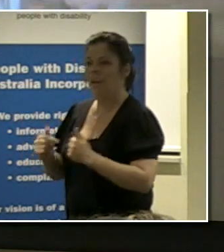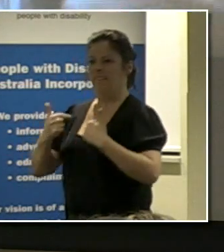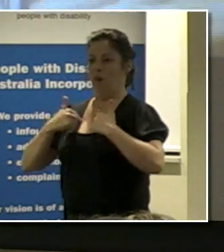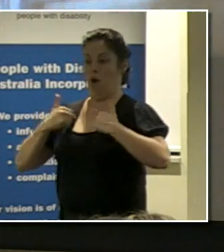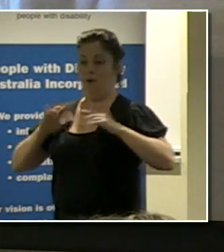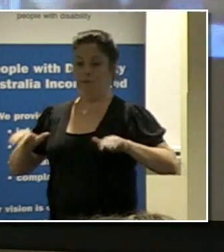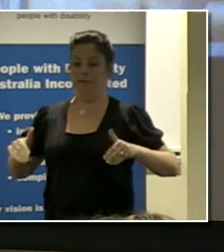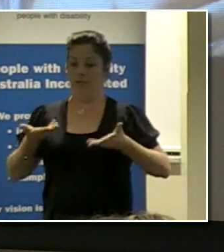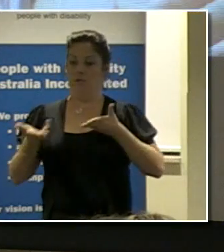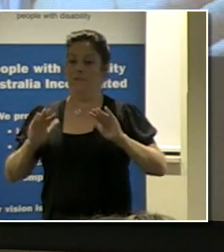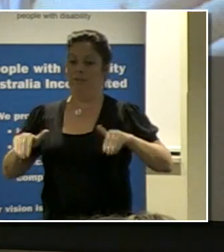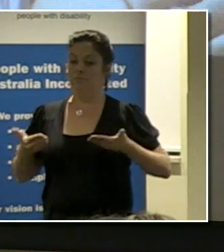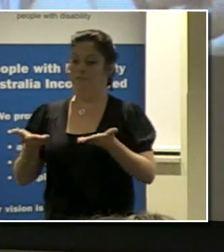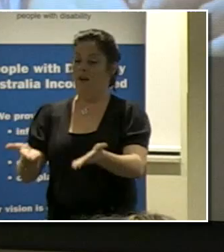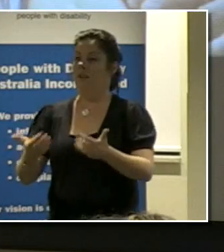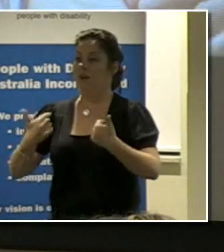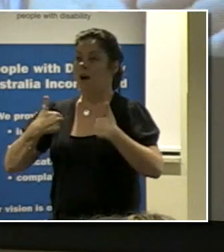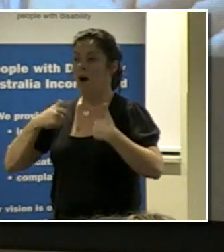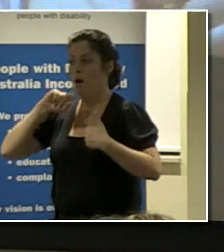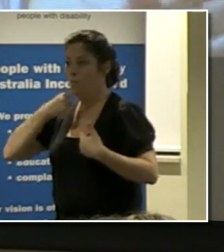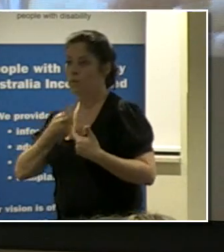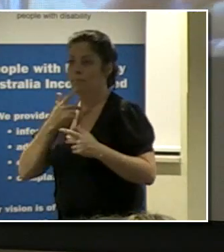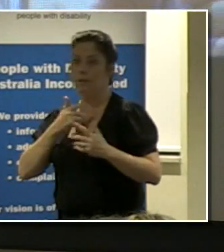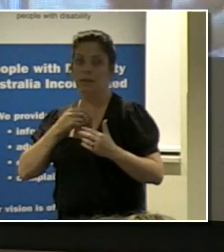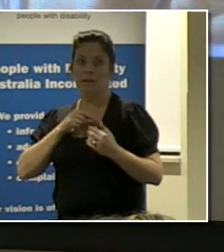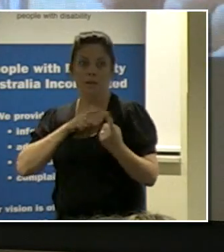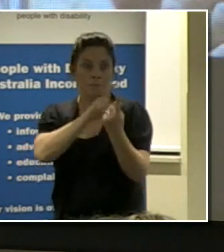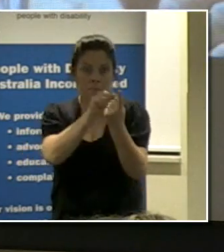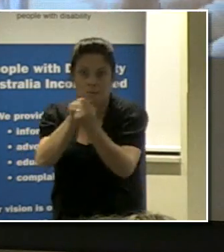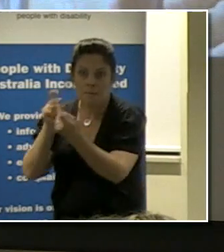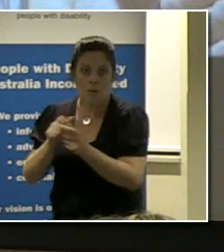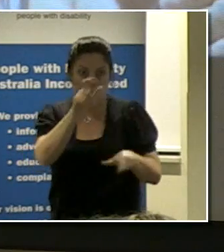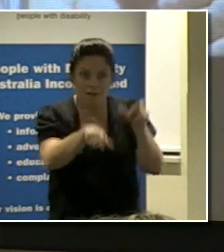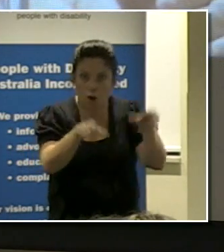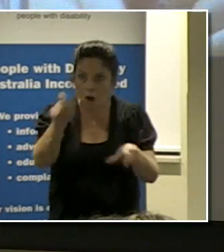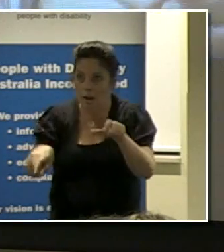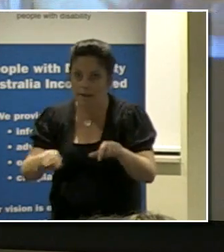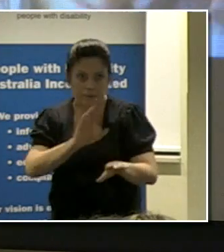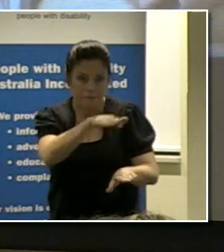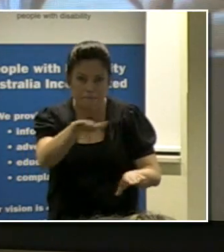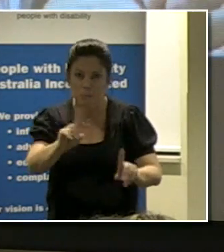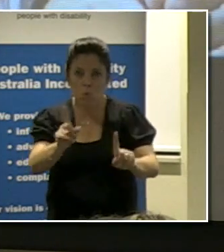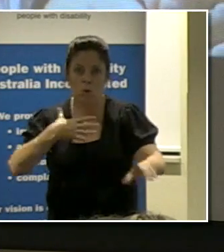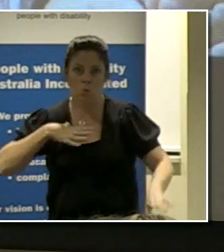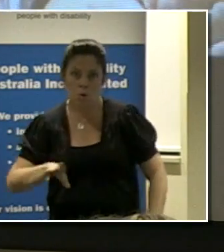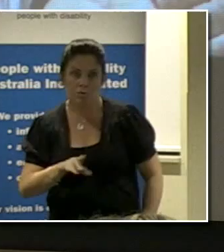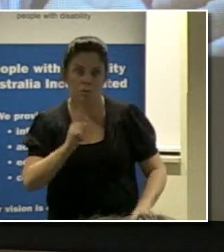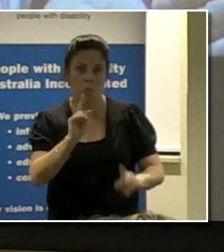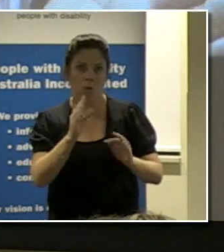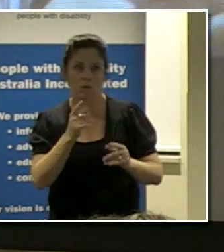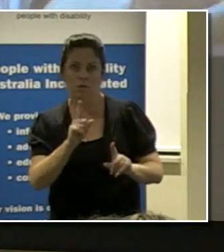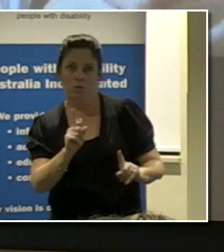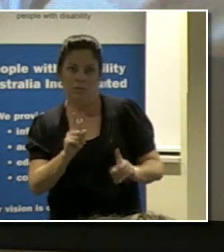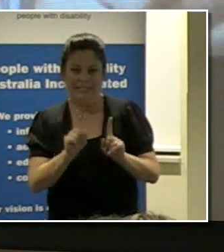running a service provider would be I'd be going and talking to my existing clients and saying, what do you want that's different?